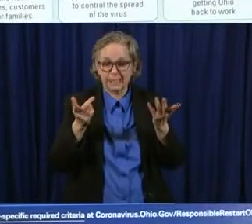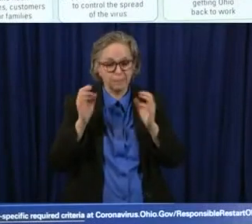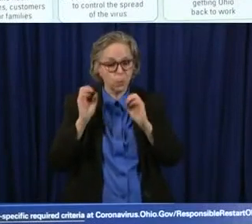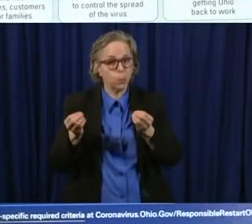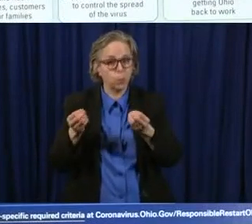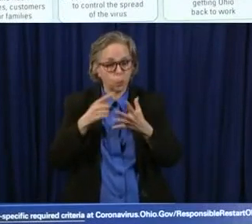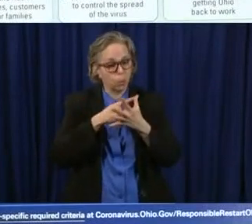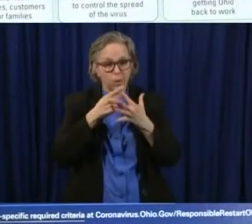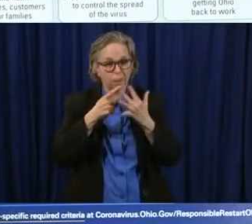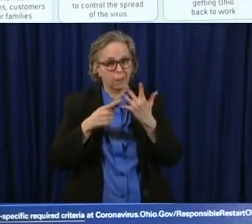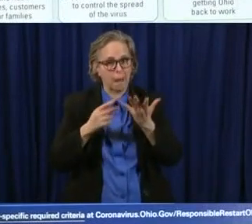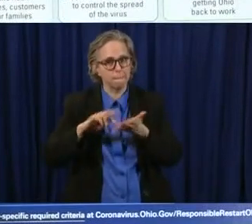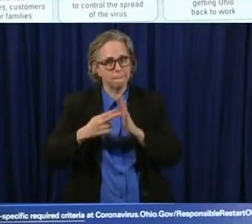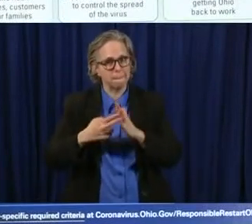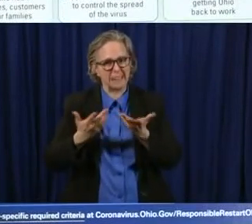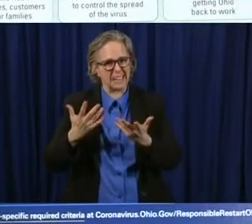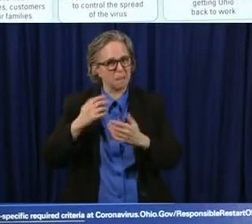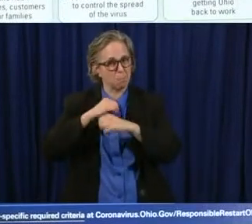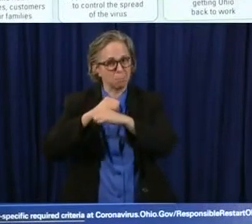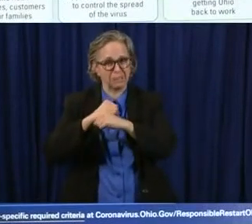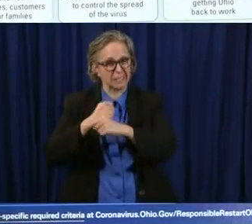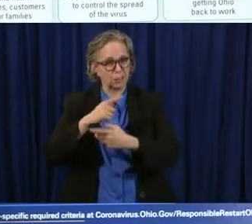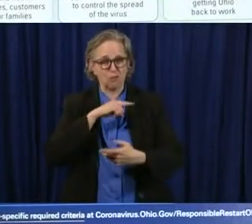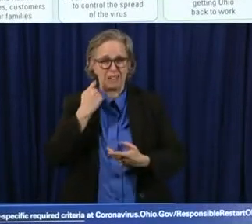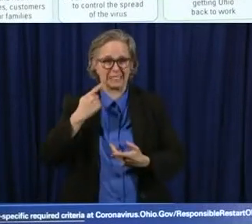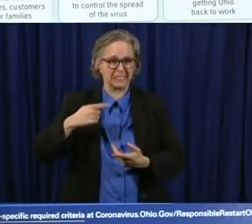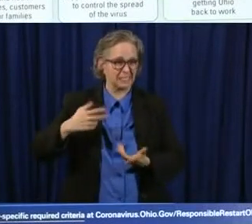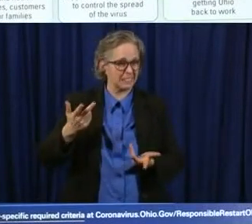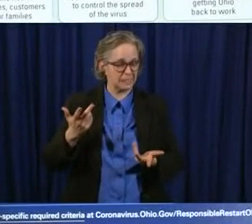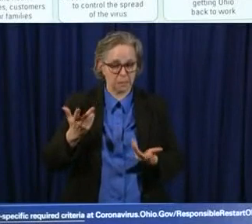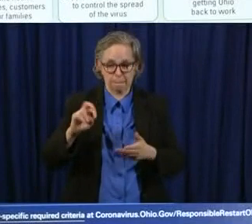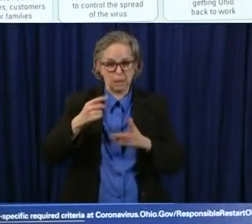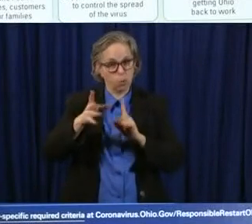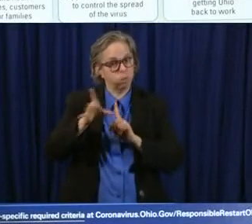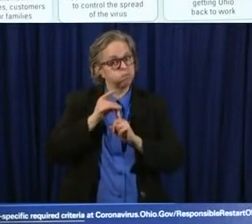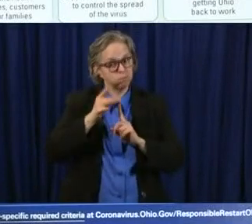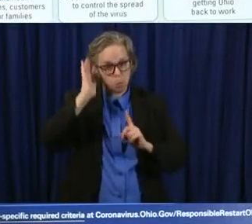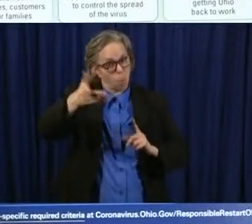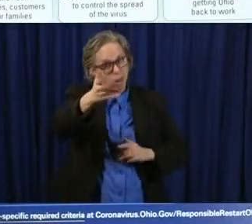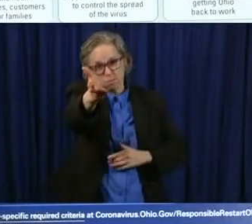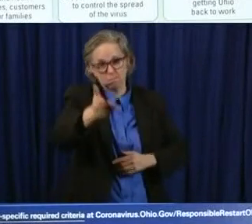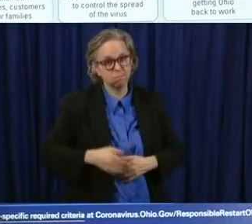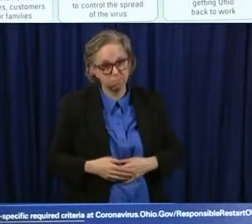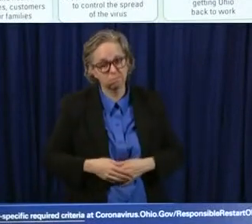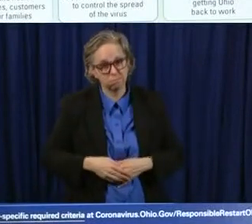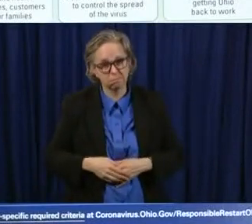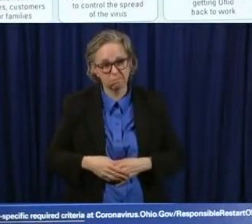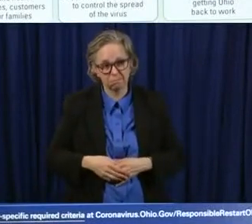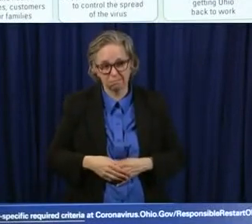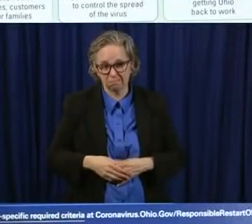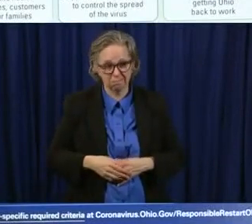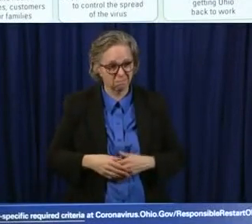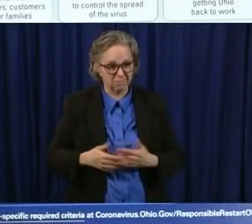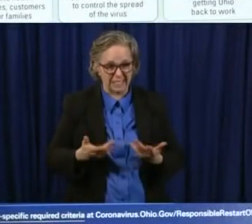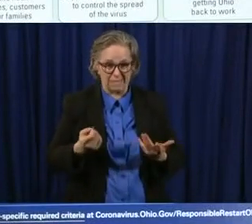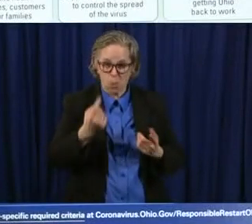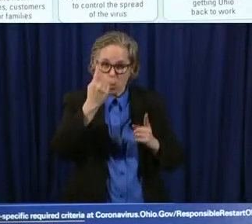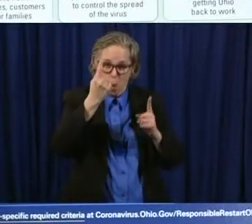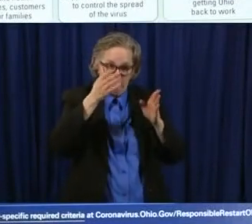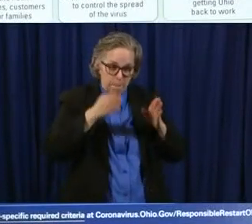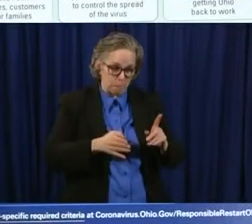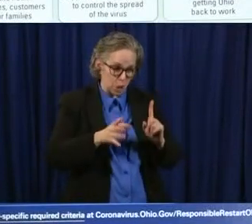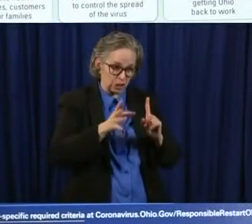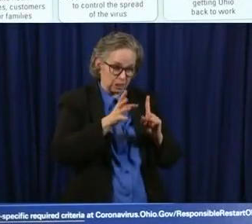a virus if one of those people happens to be shedding one of those people has to be happens to be